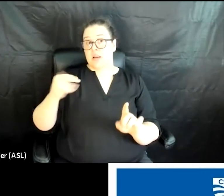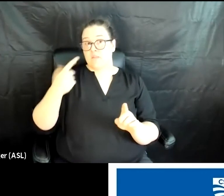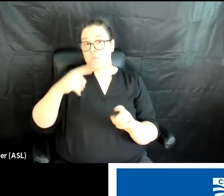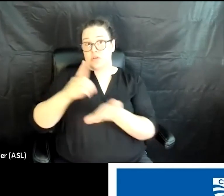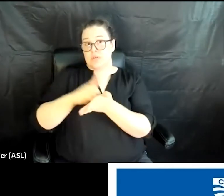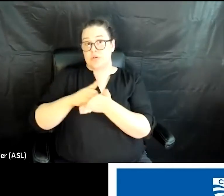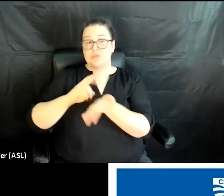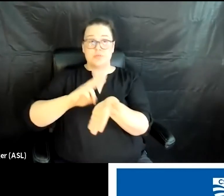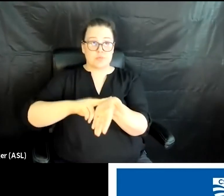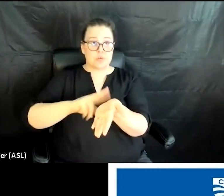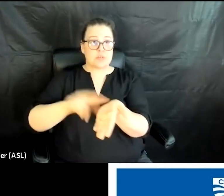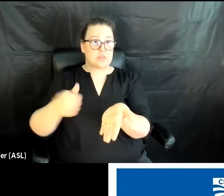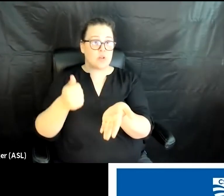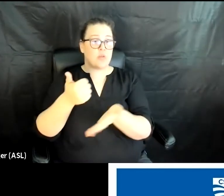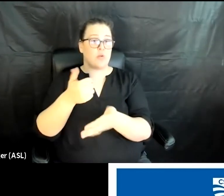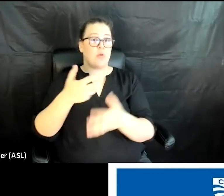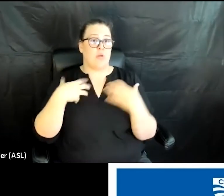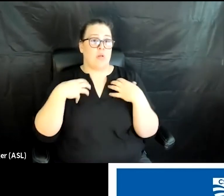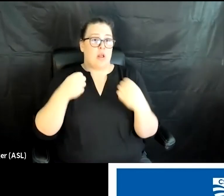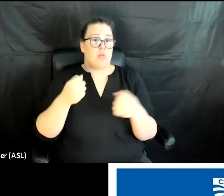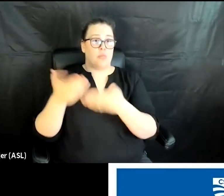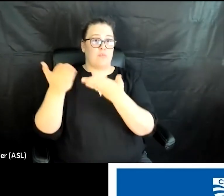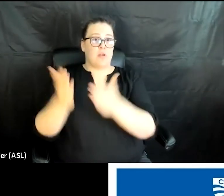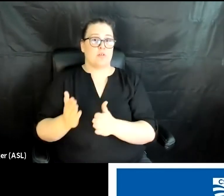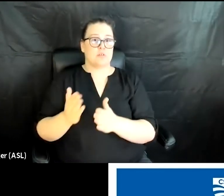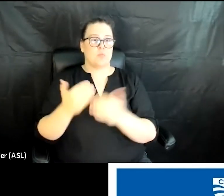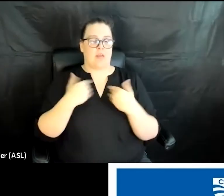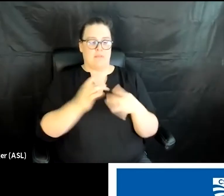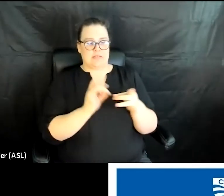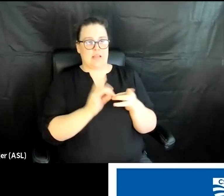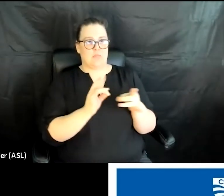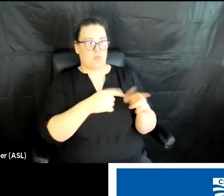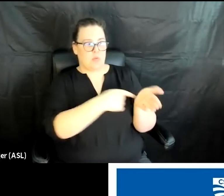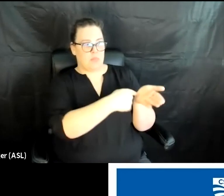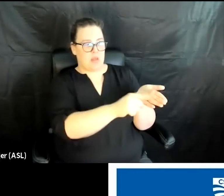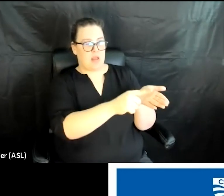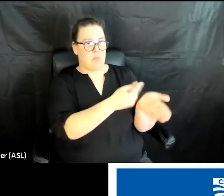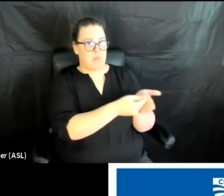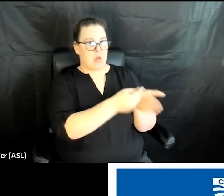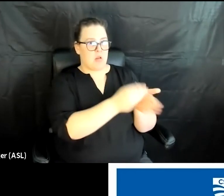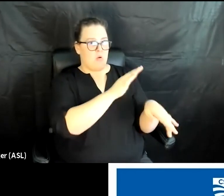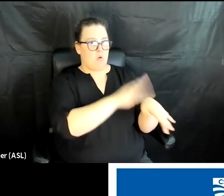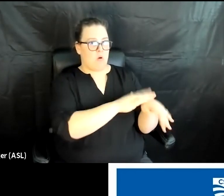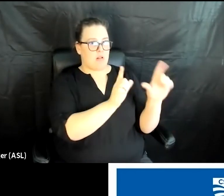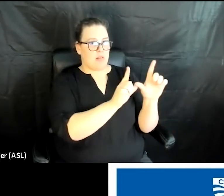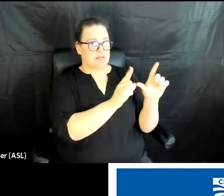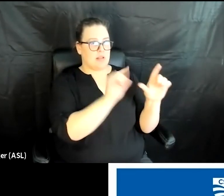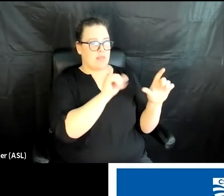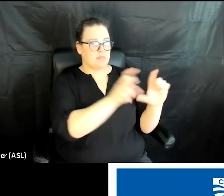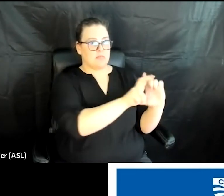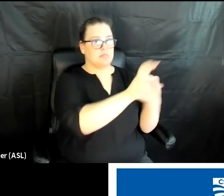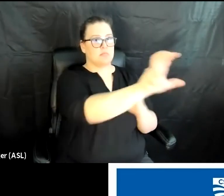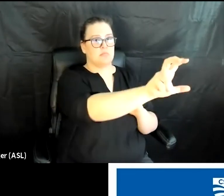providers, a clause that we pay a certain amount of money on our licenses that goes into a